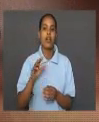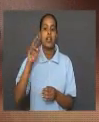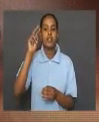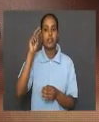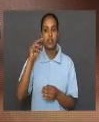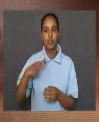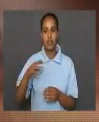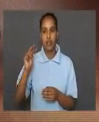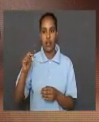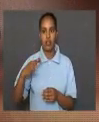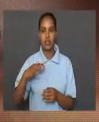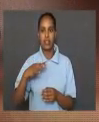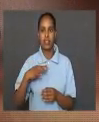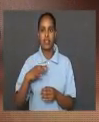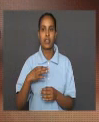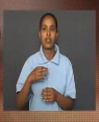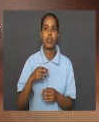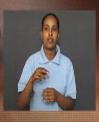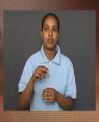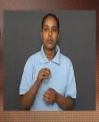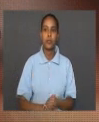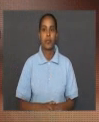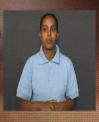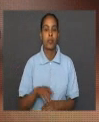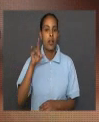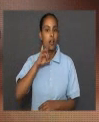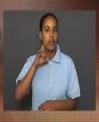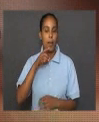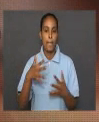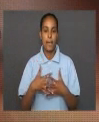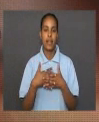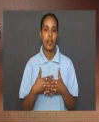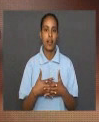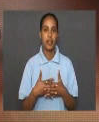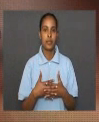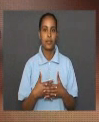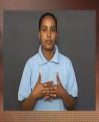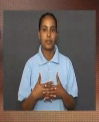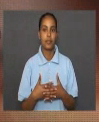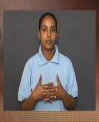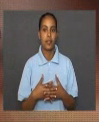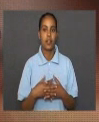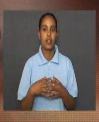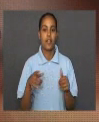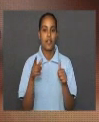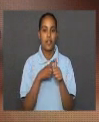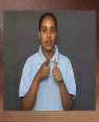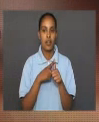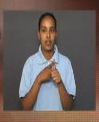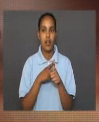Nylon is a silky, thermoplastic material. It was the